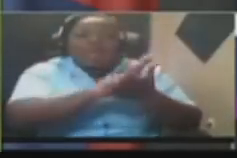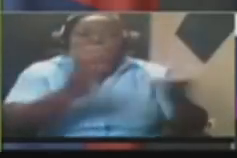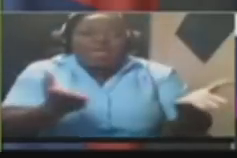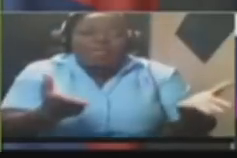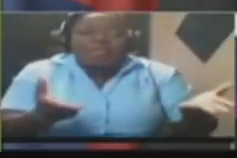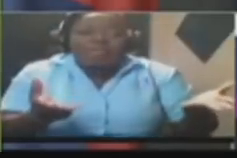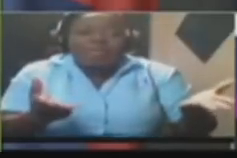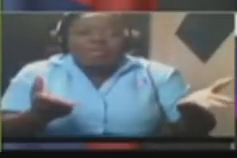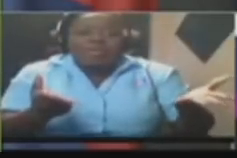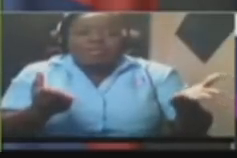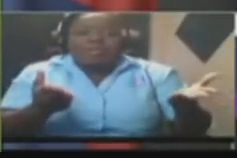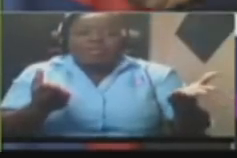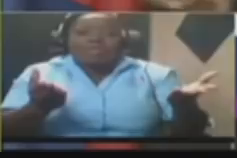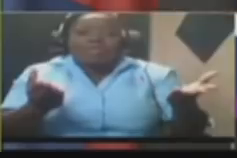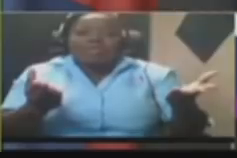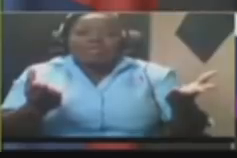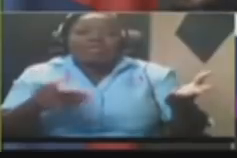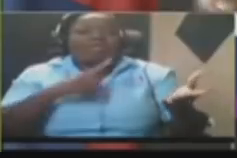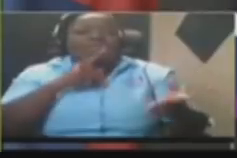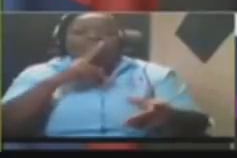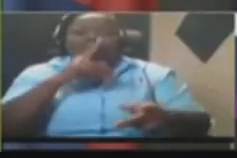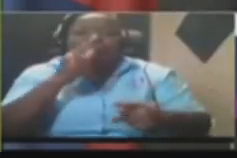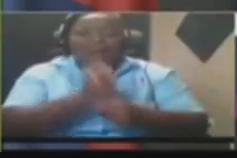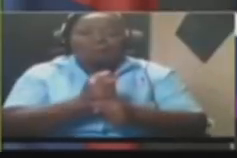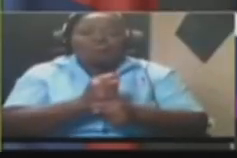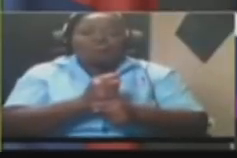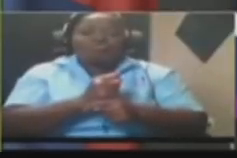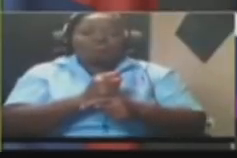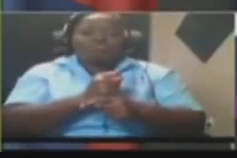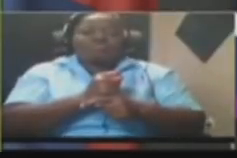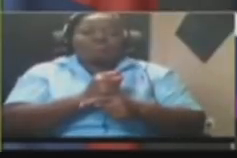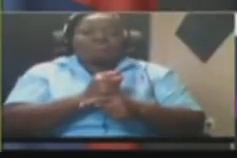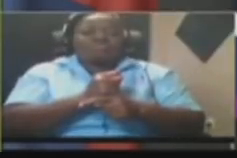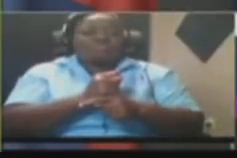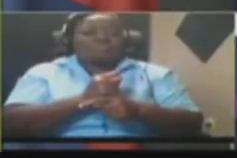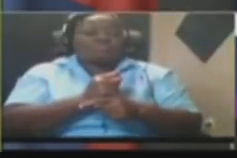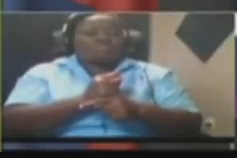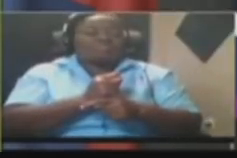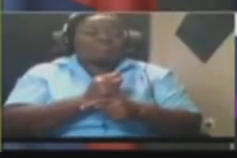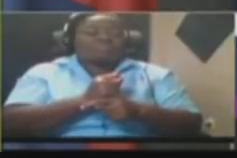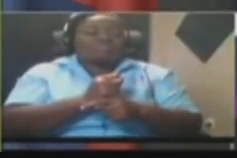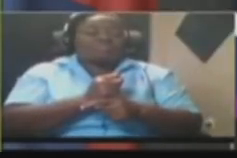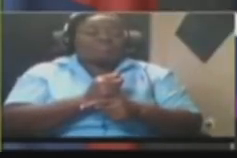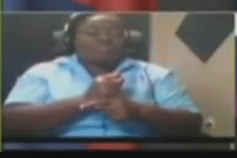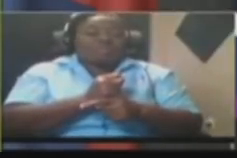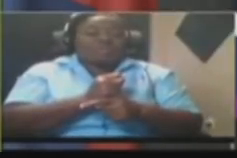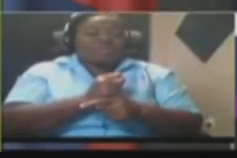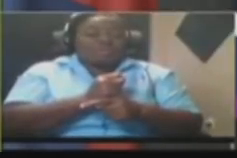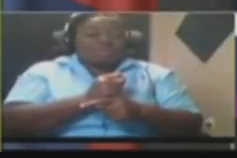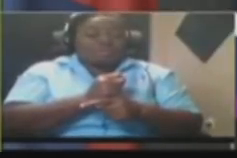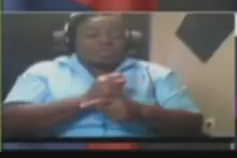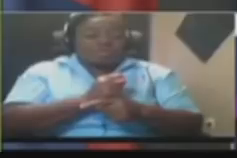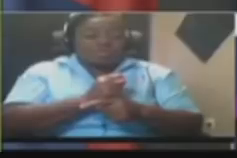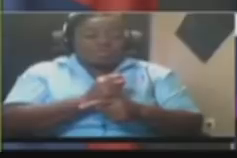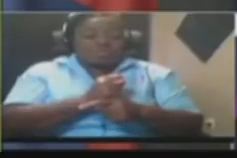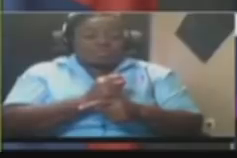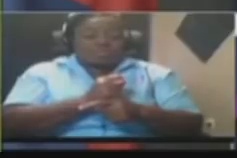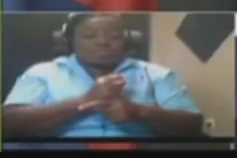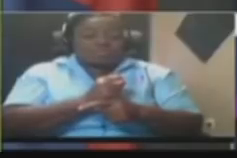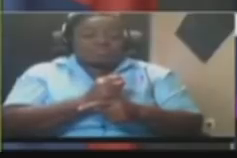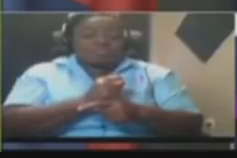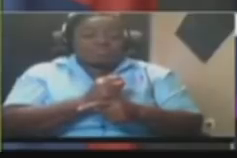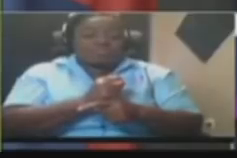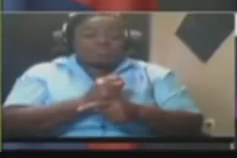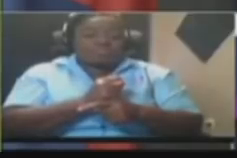you are insulating yourself from the fact because it's inconvenient for you for some reason.